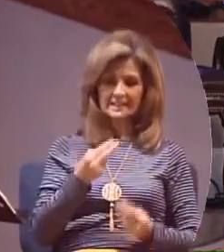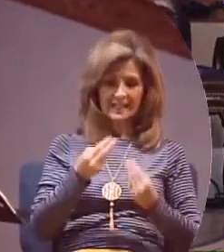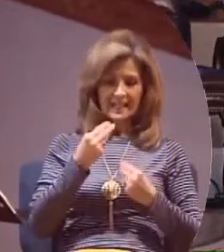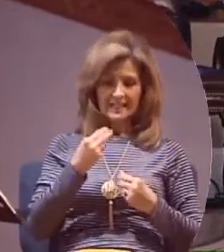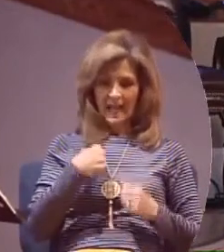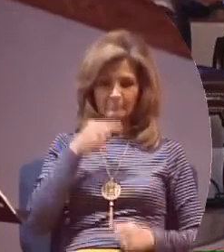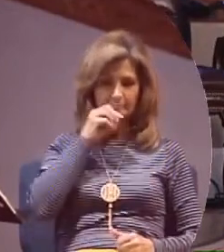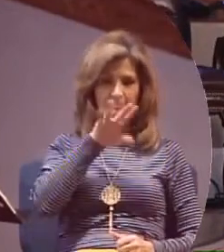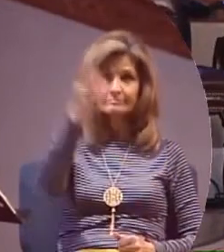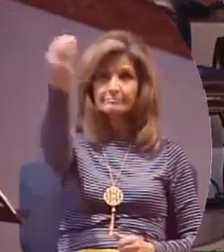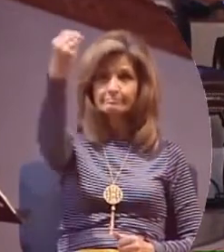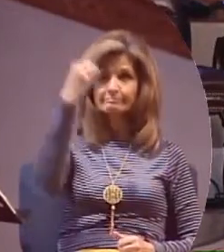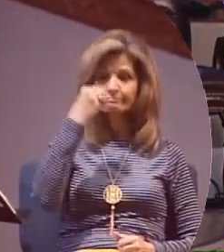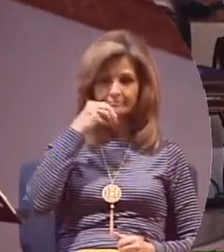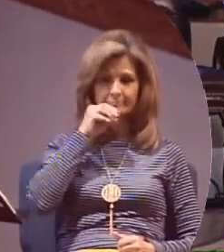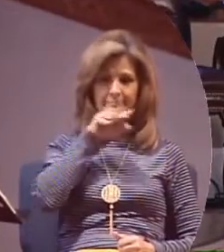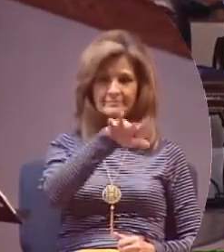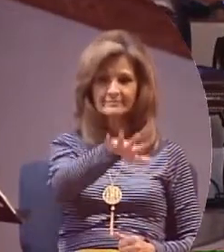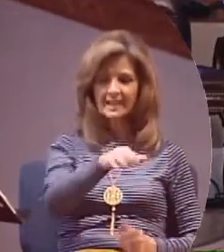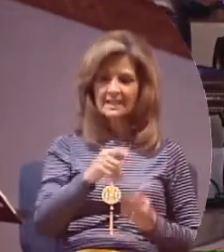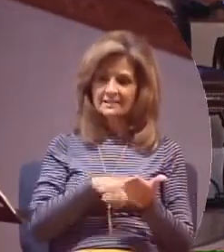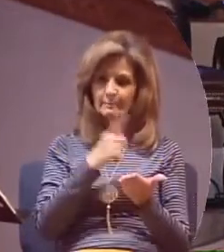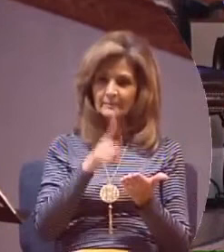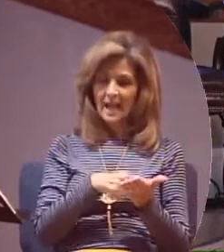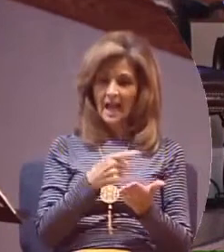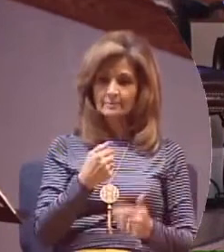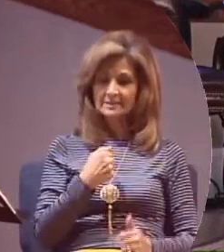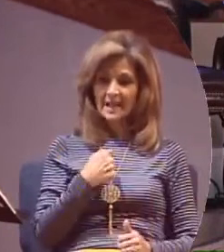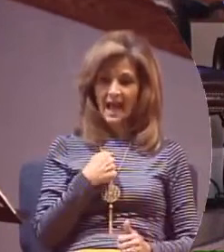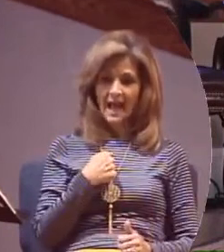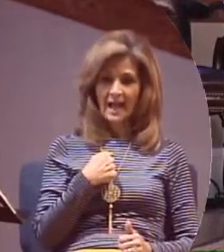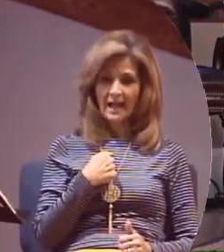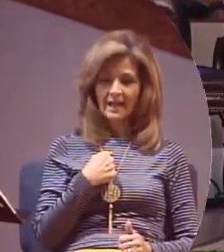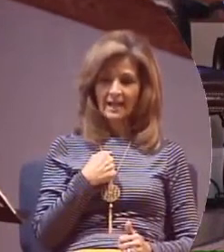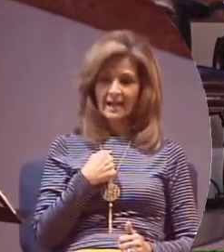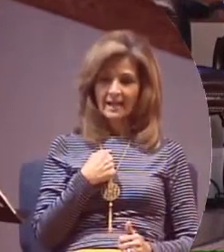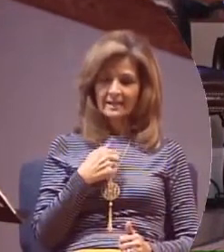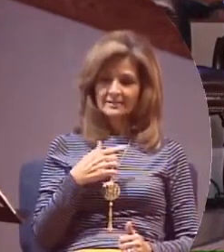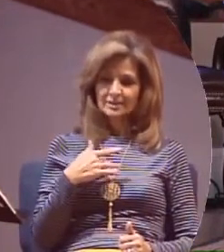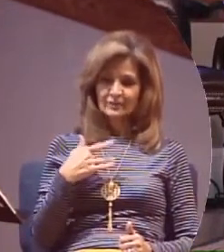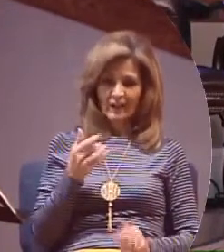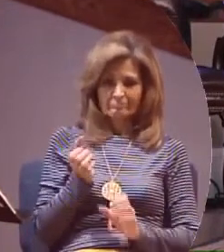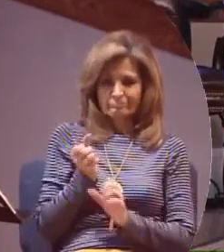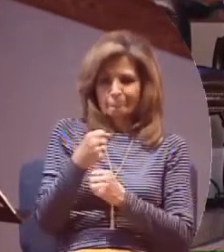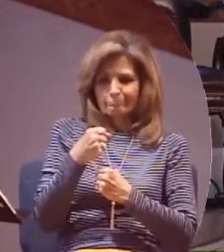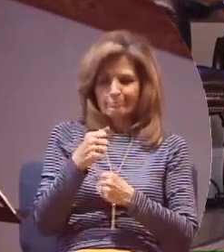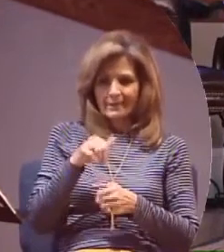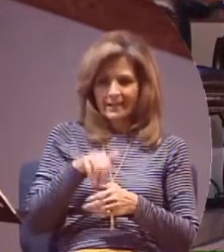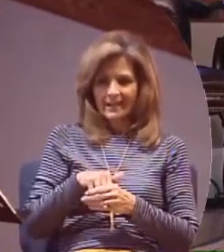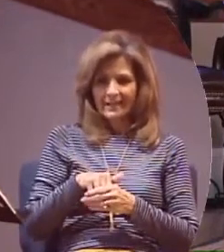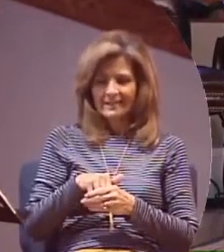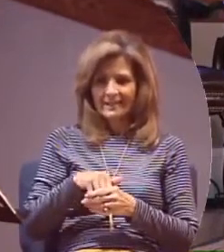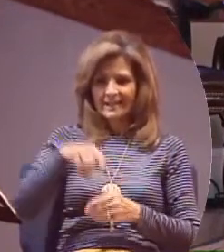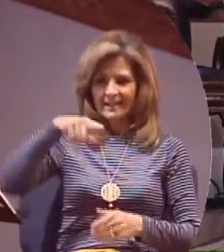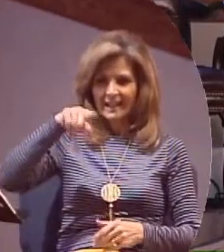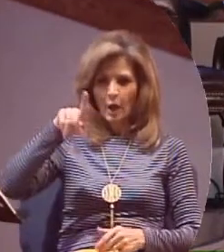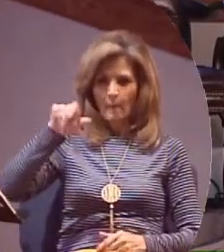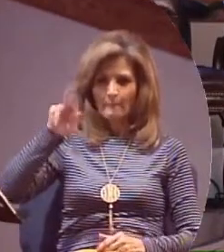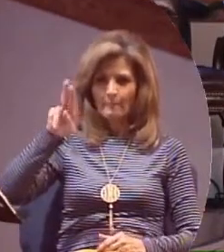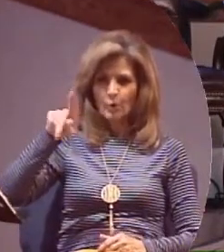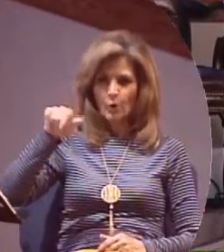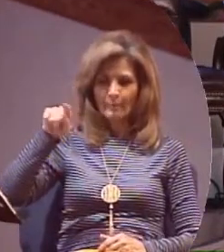faster than you can put it out. There's been some times I've got plumb deformed in the pulpit because it's coming in so